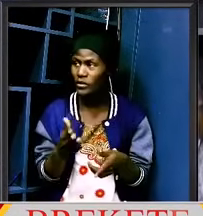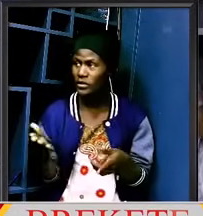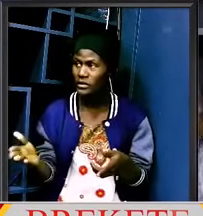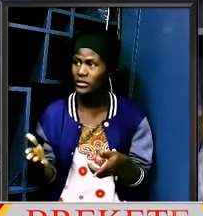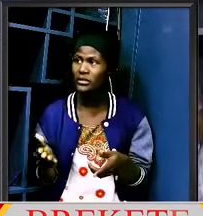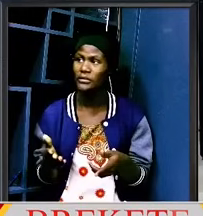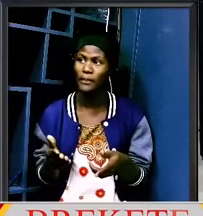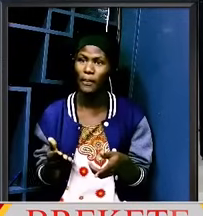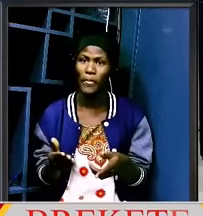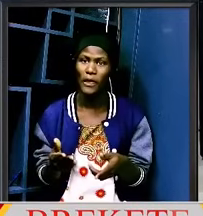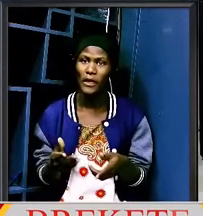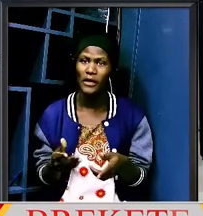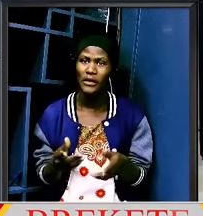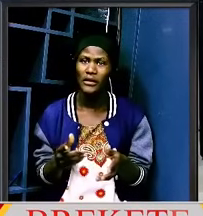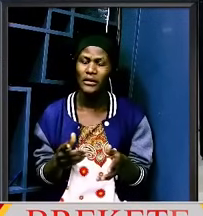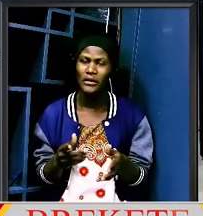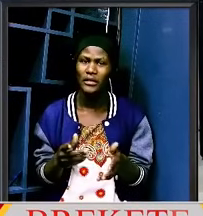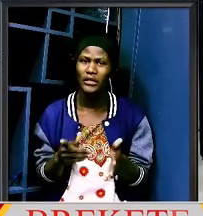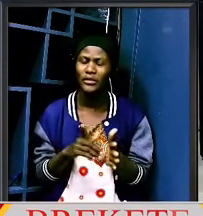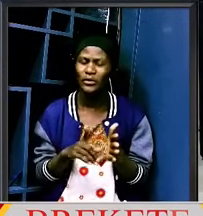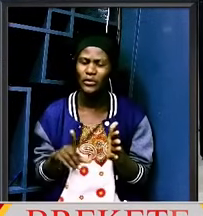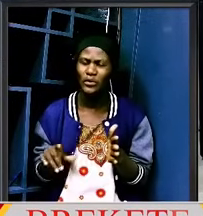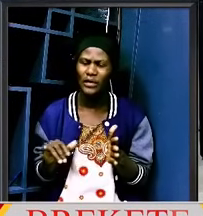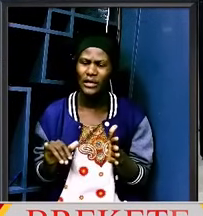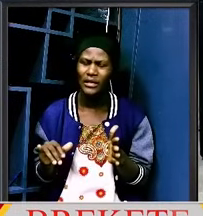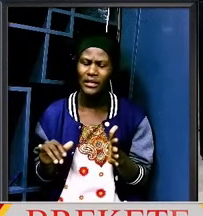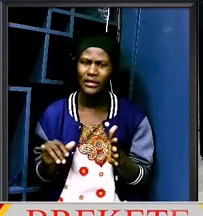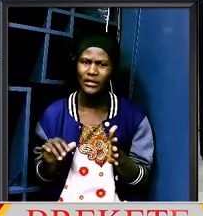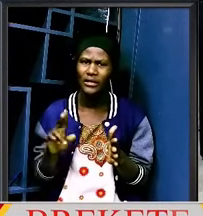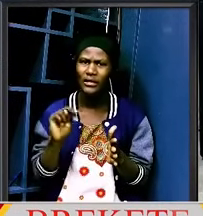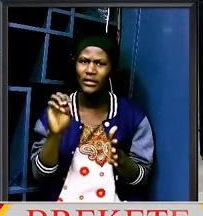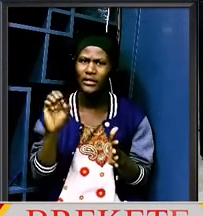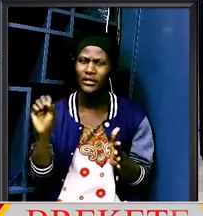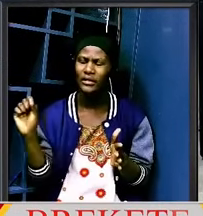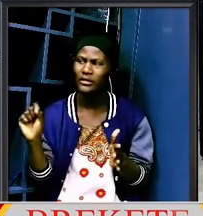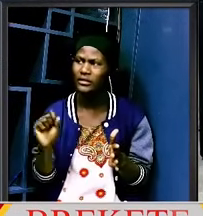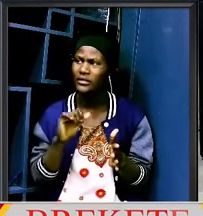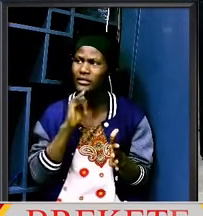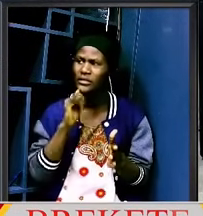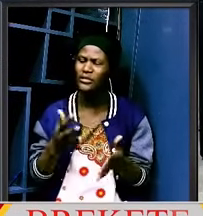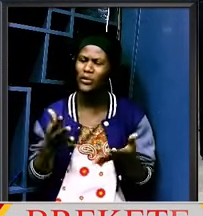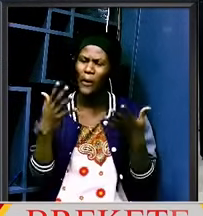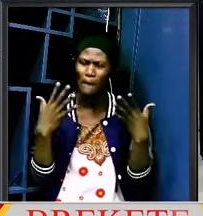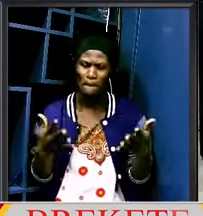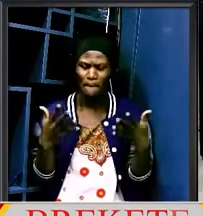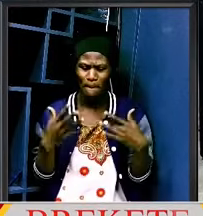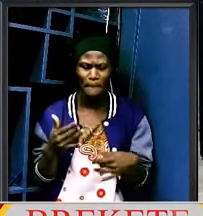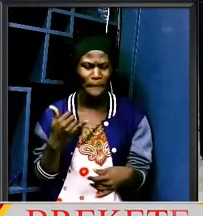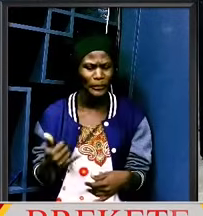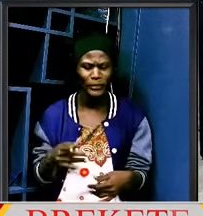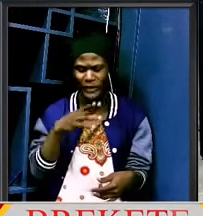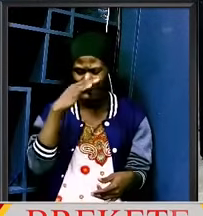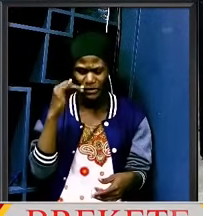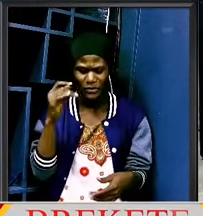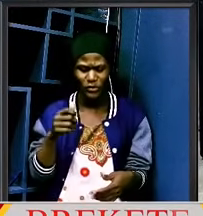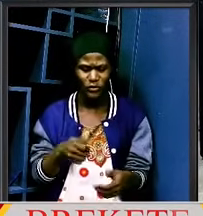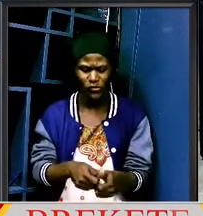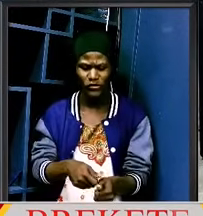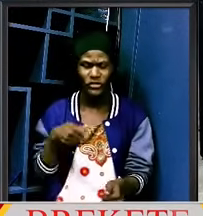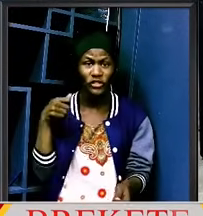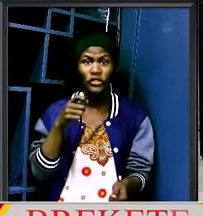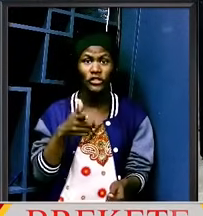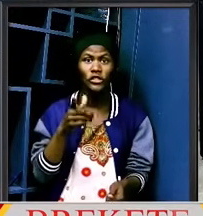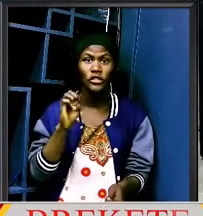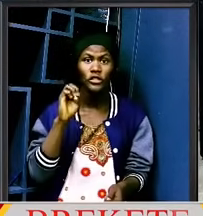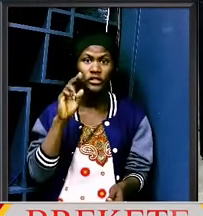In Abuja, the lawlessness is getting somewhere. Your own thing, the thief your generator, you see for IDP